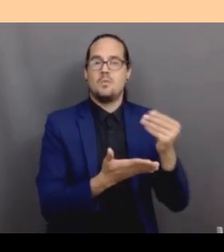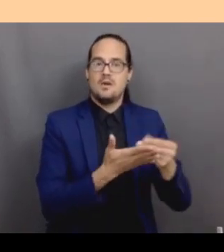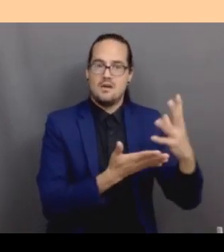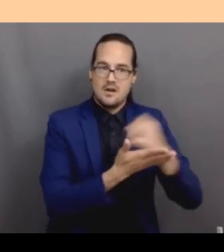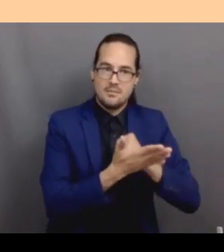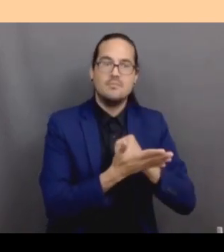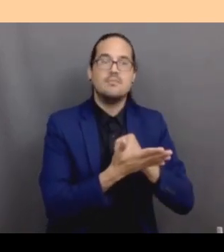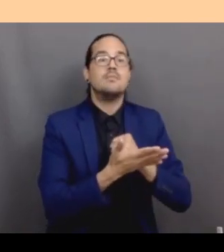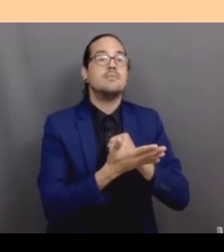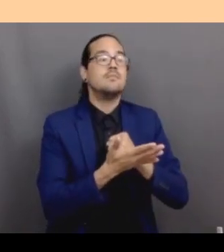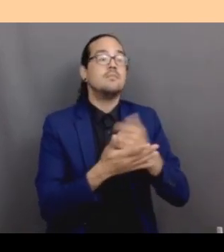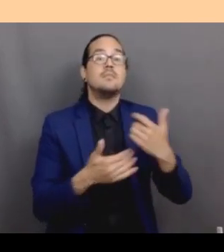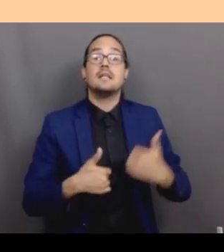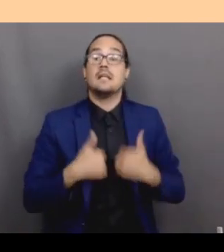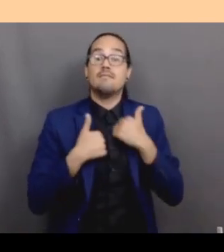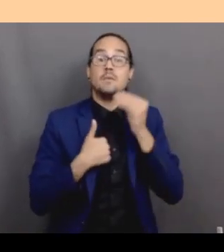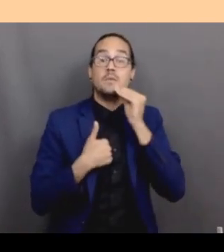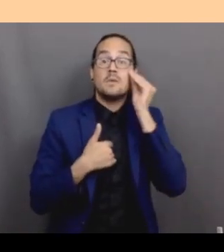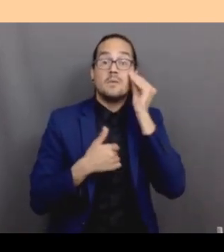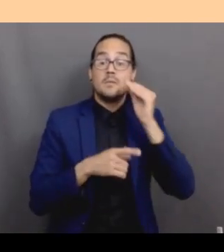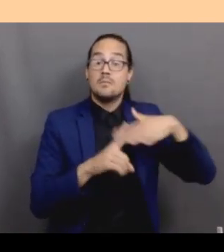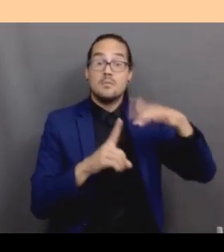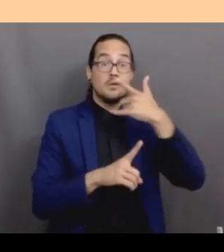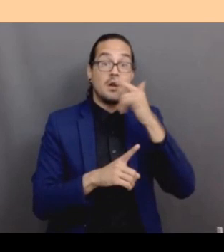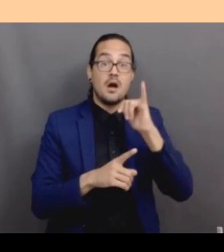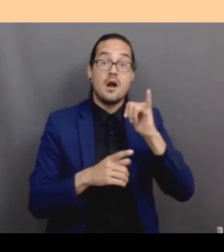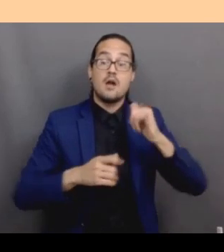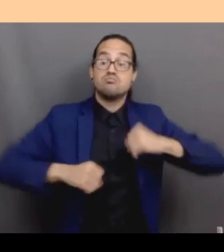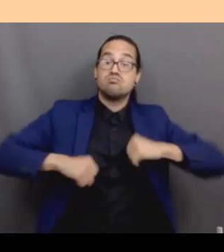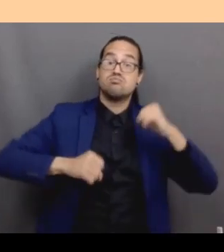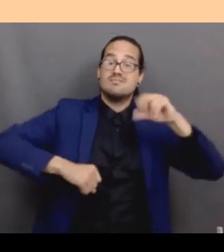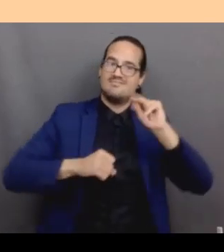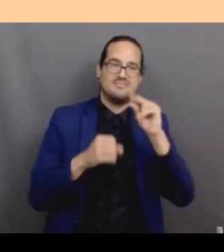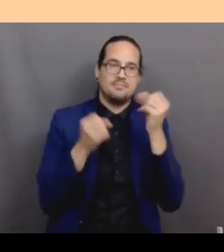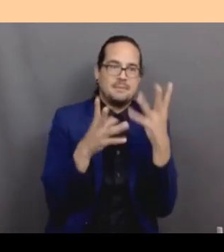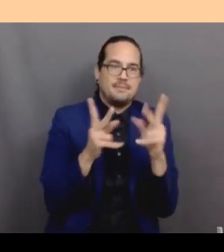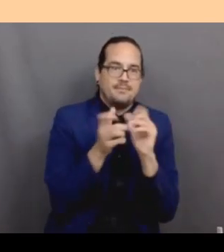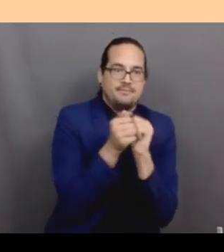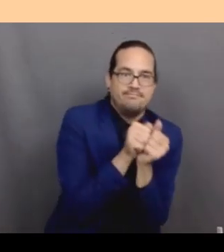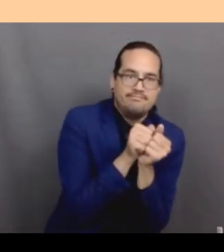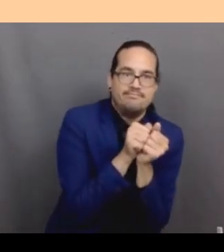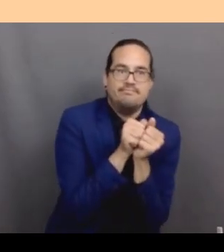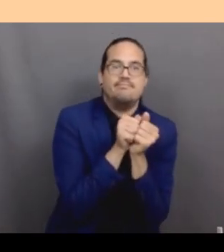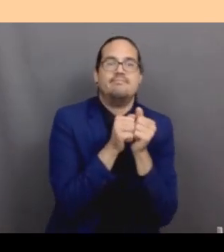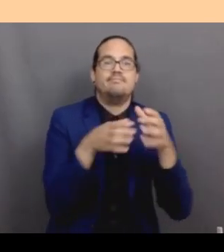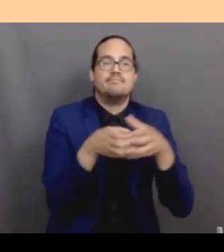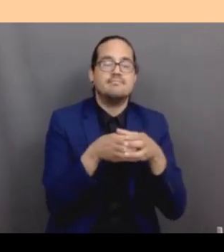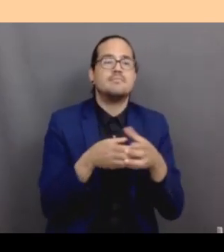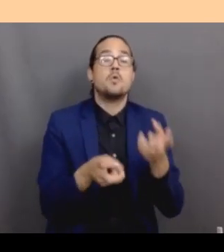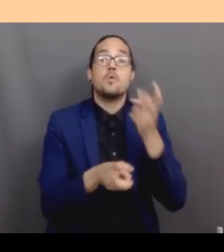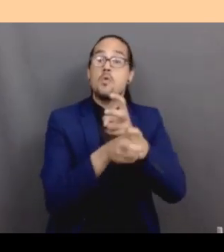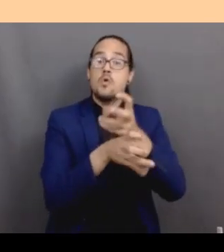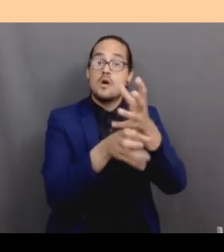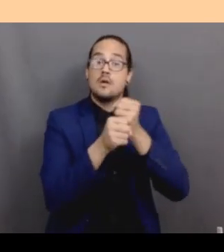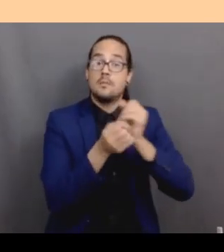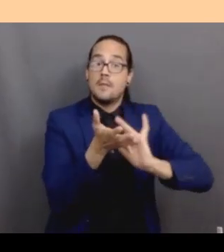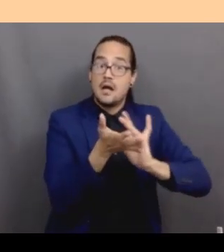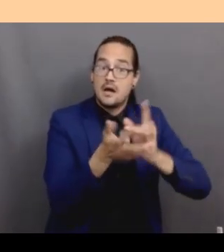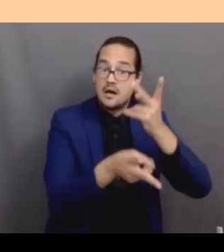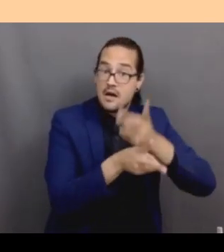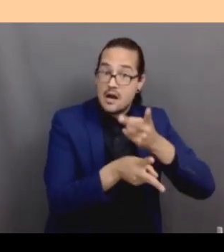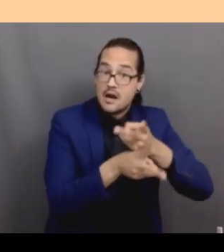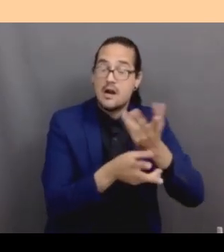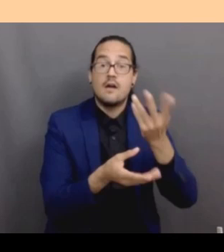have more difficulty getting to accessing healthcare. They may not have even the information that they need to make informed